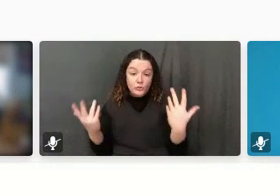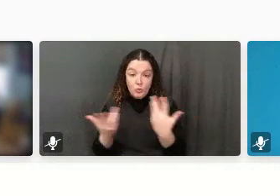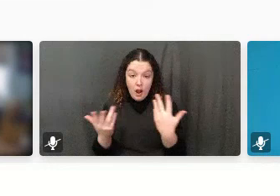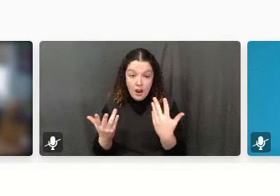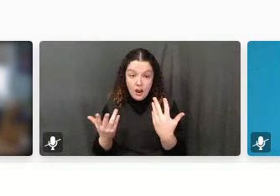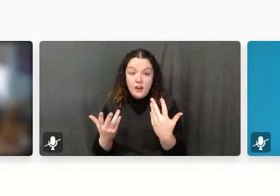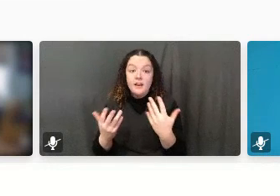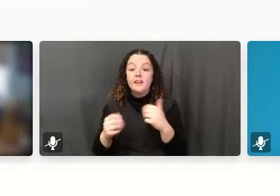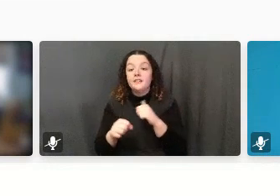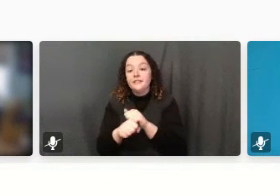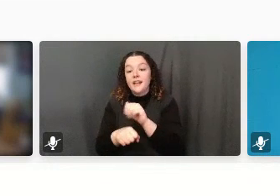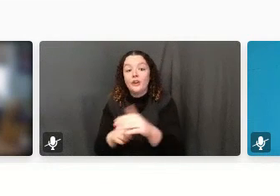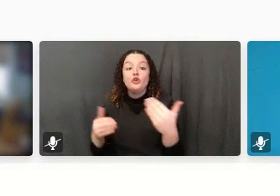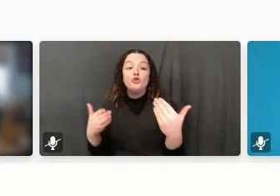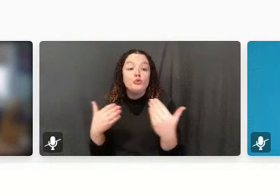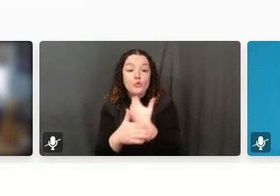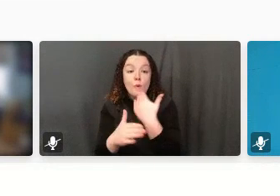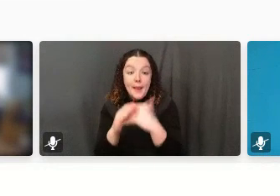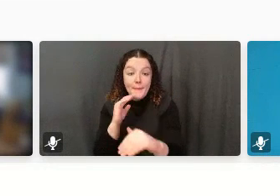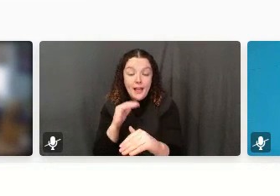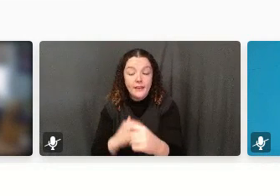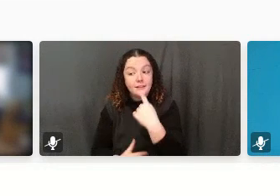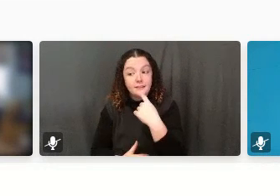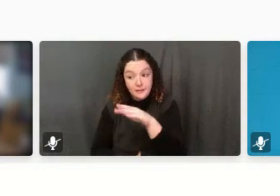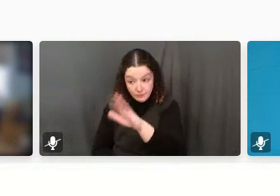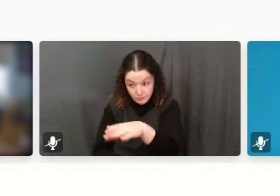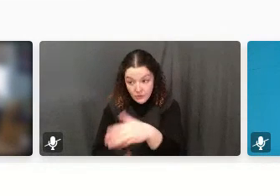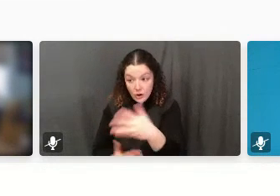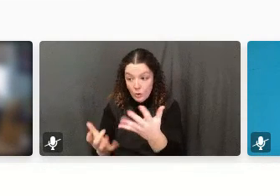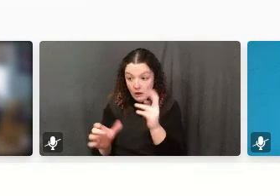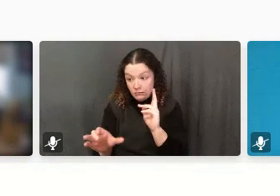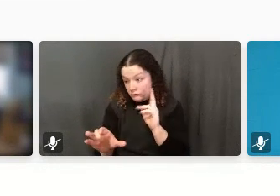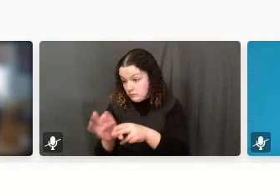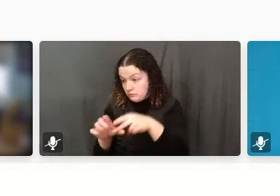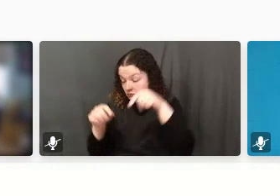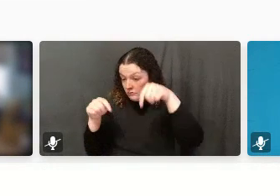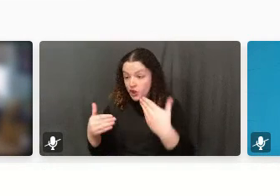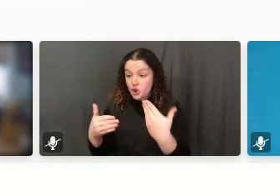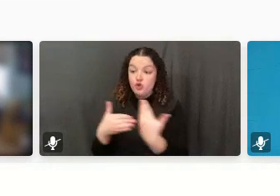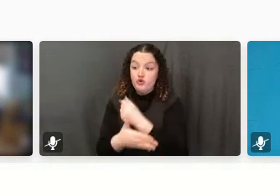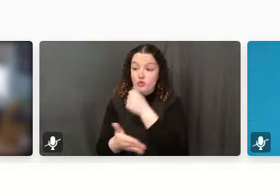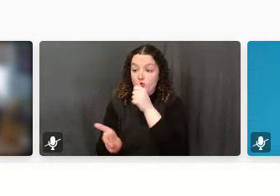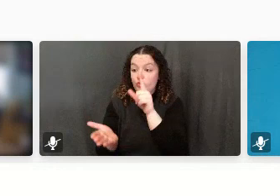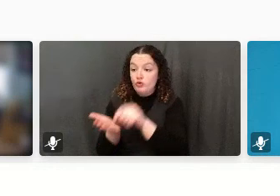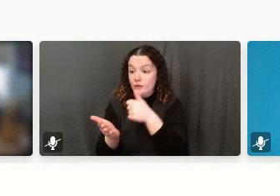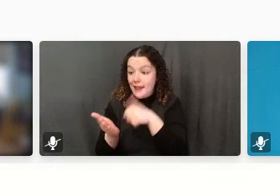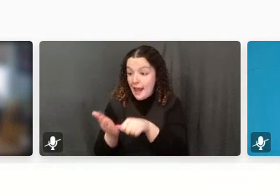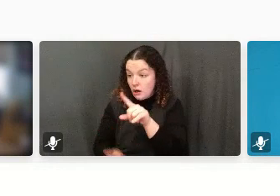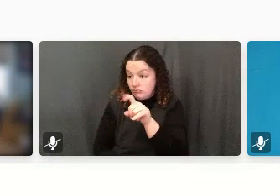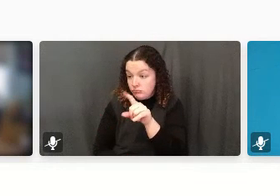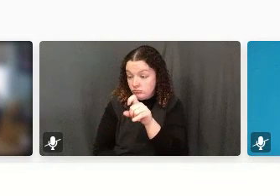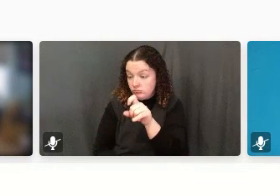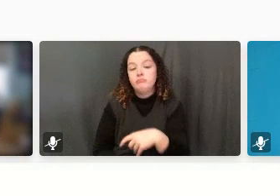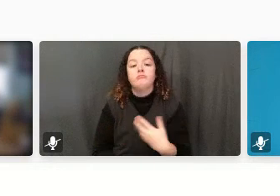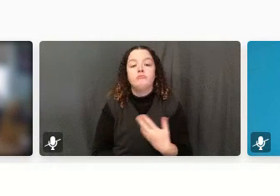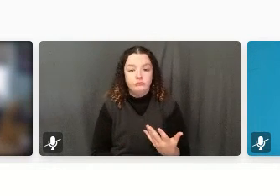new email that says, "Hey, would you like to opt in for this new newsletter that we will be sending out?" That's, I would say,